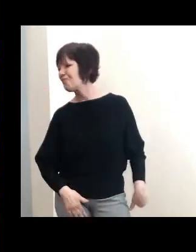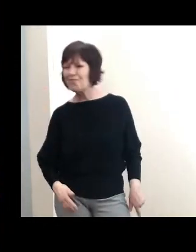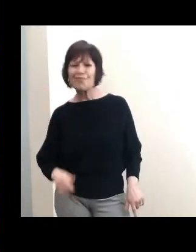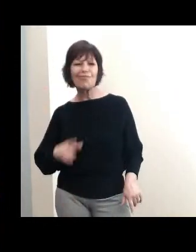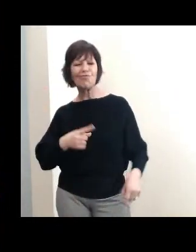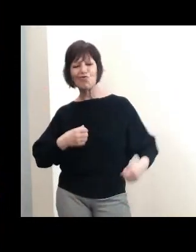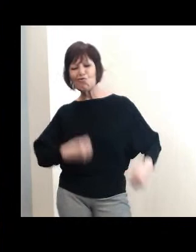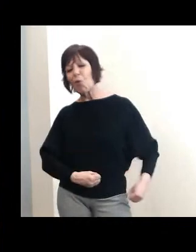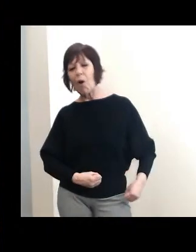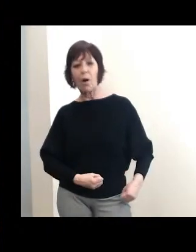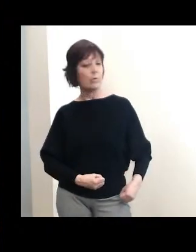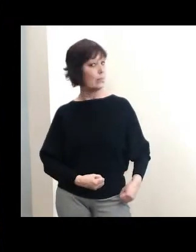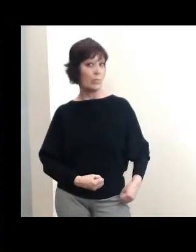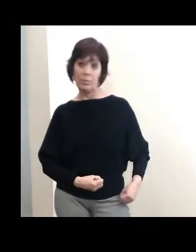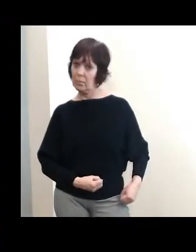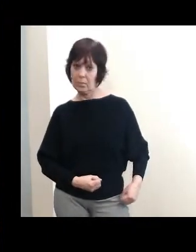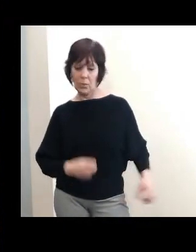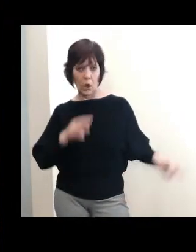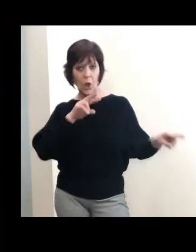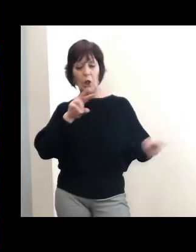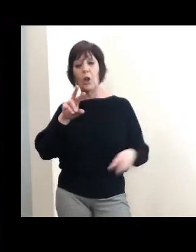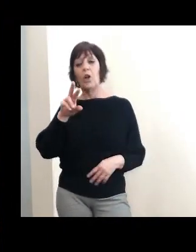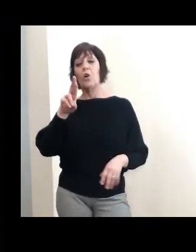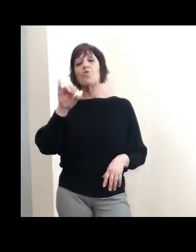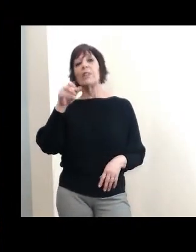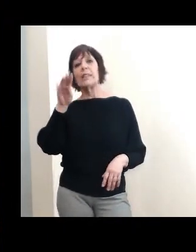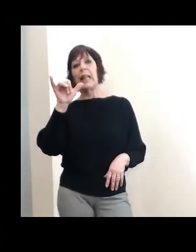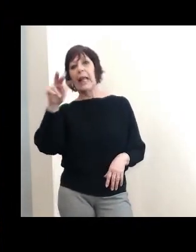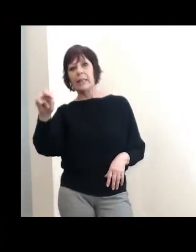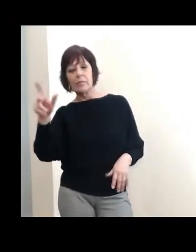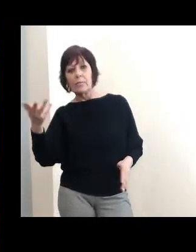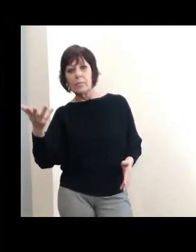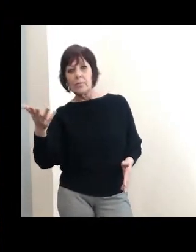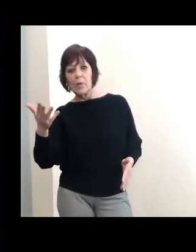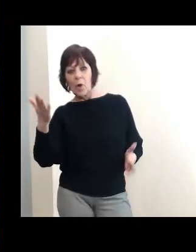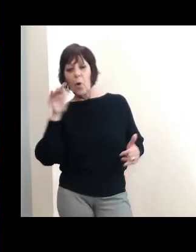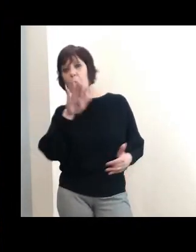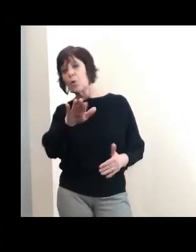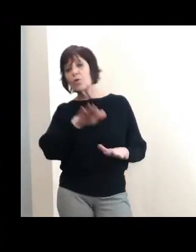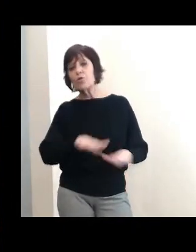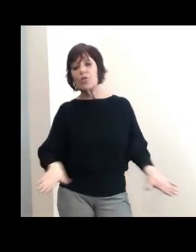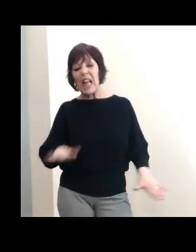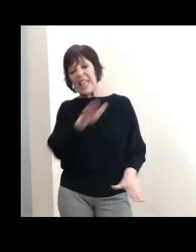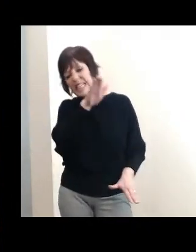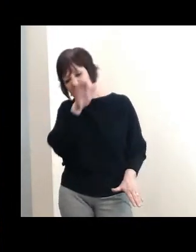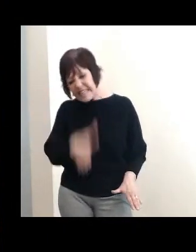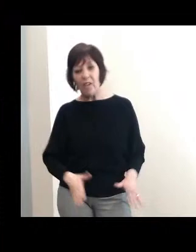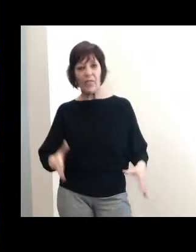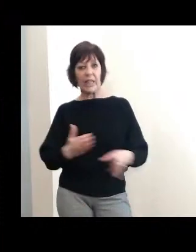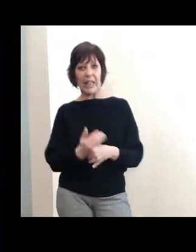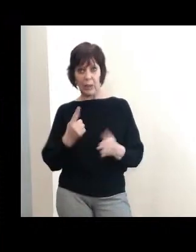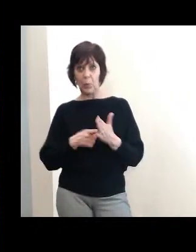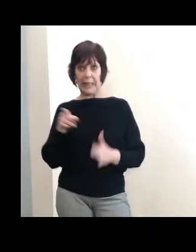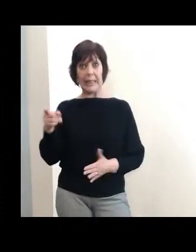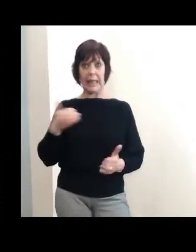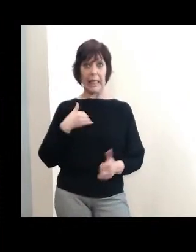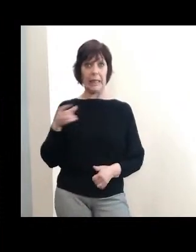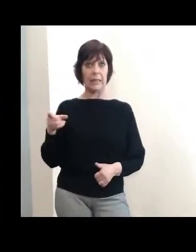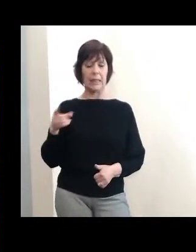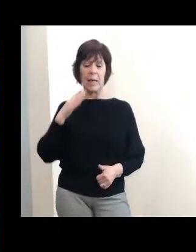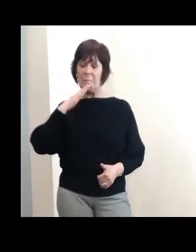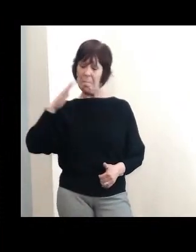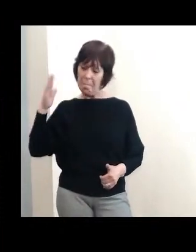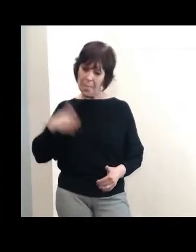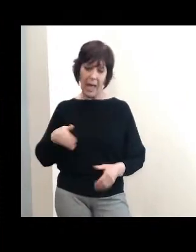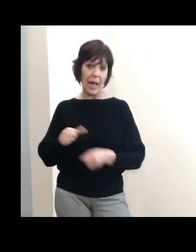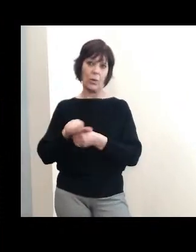athlete, they're strong, look at Ristolainen and hope that your child never gets what he did, because he got a really bad case